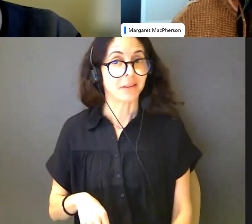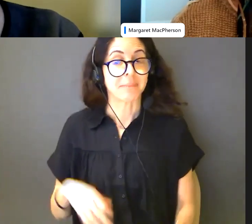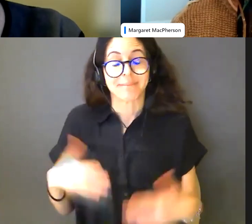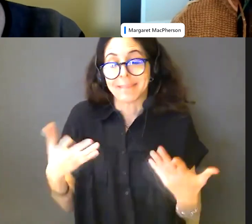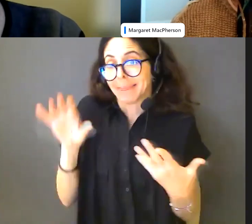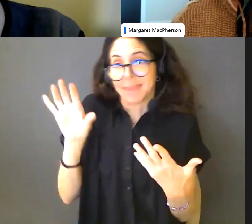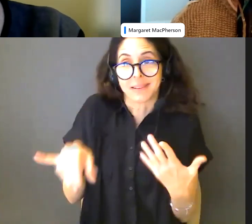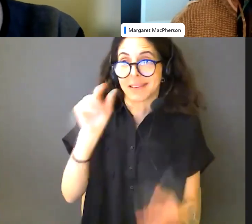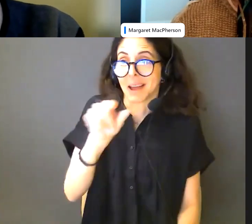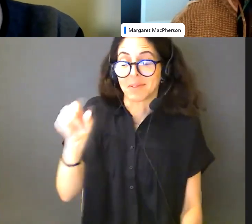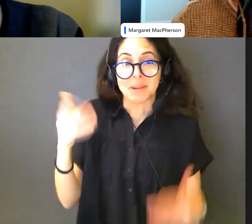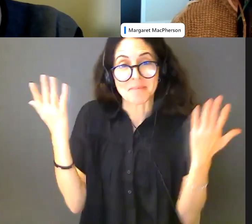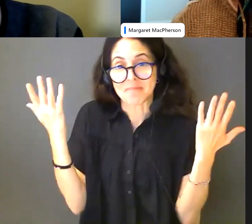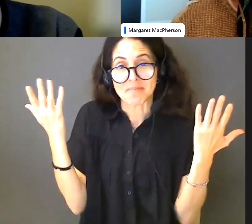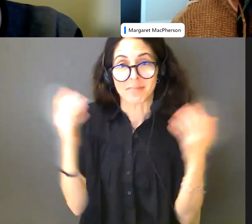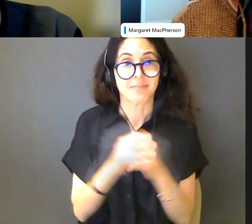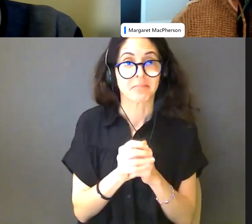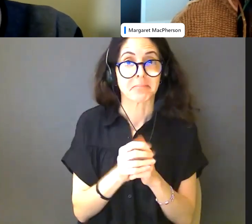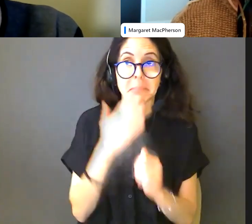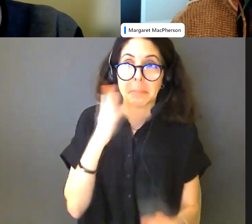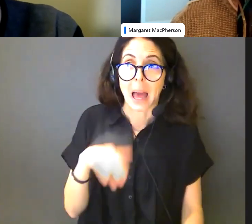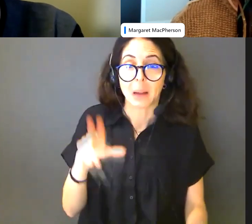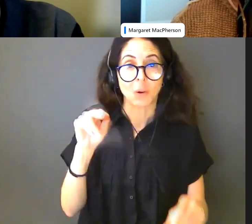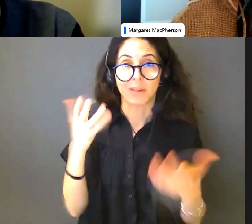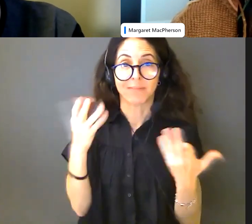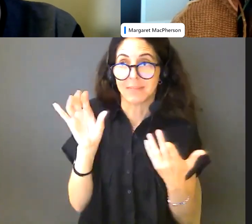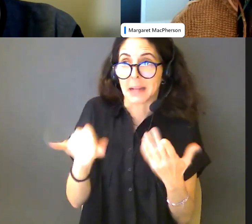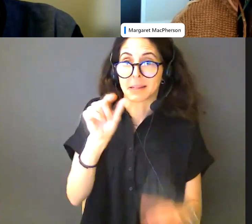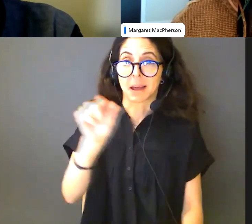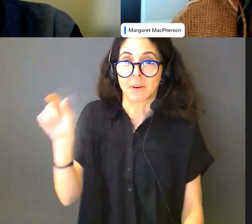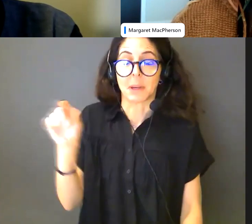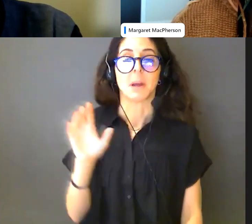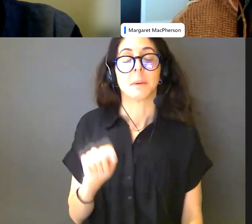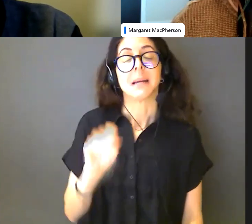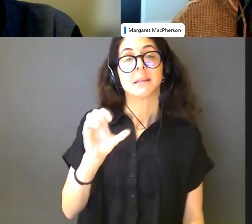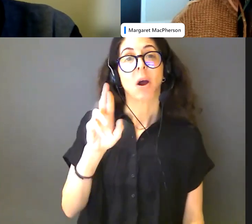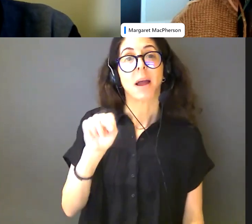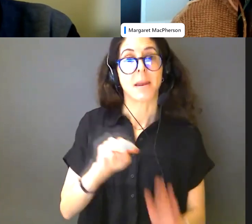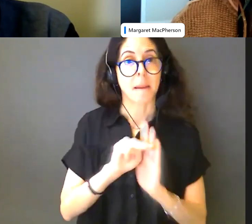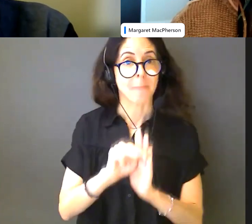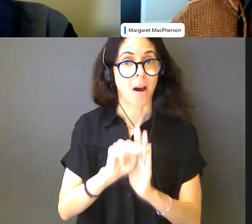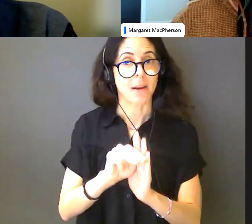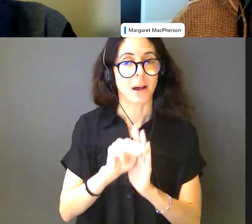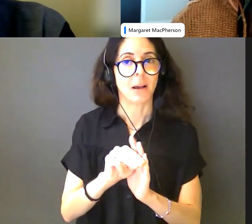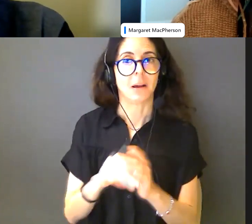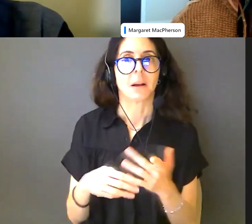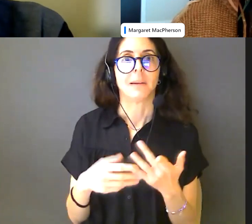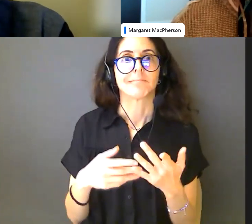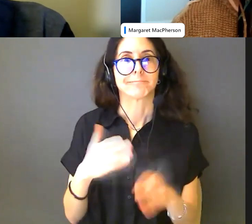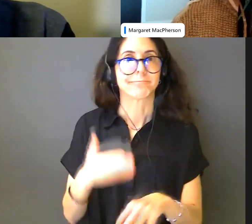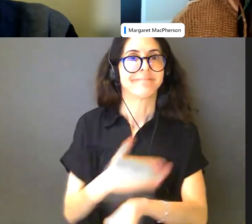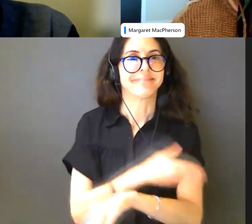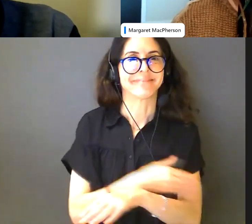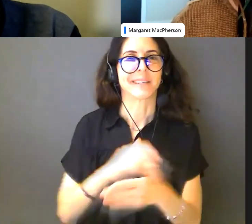governments. Nothing Yeah. wrong with it. It just is. But the CRN model increases community